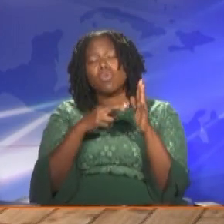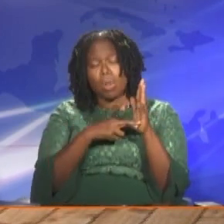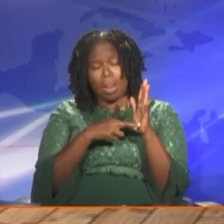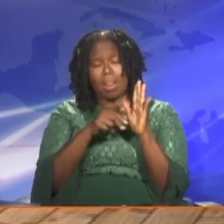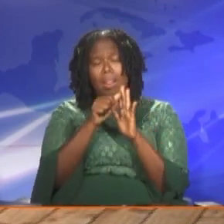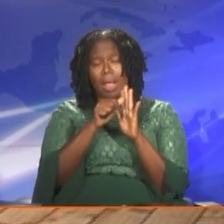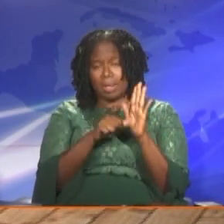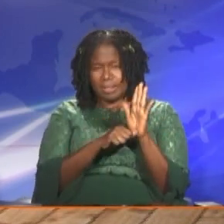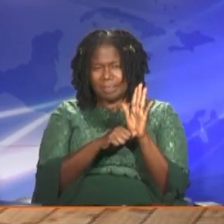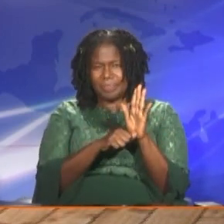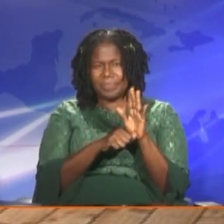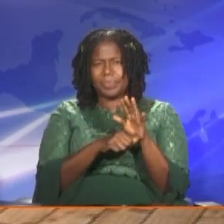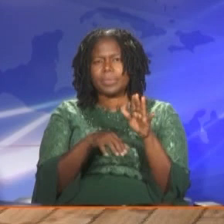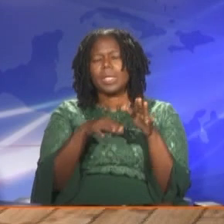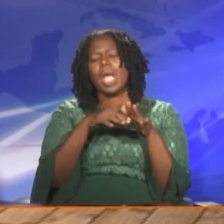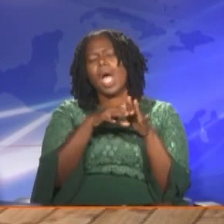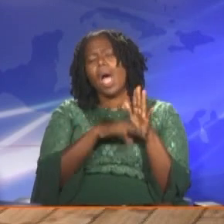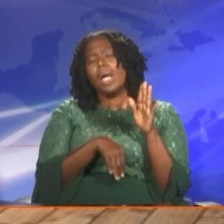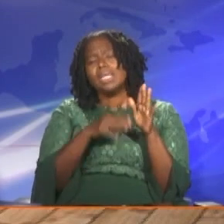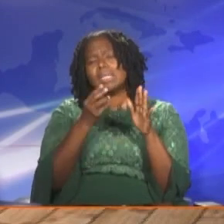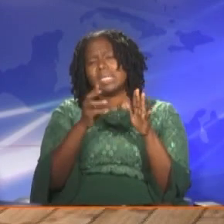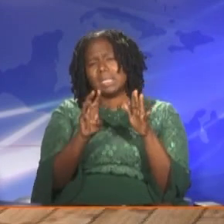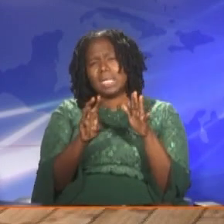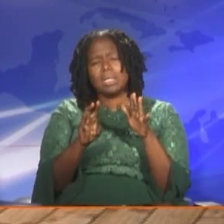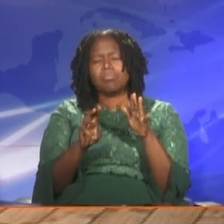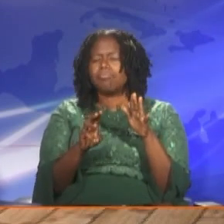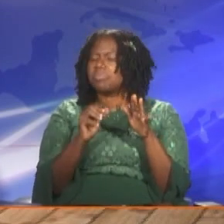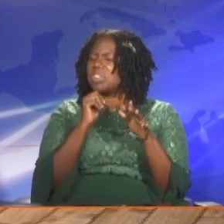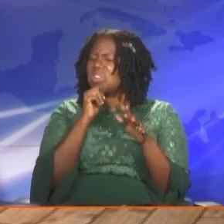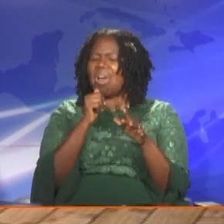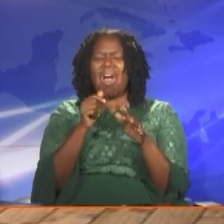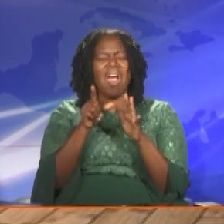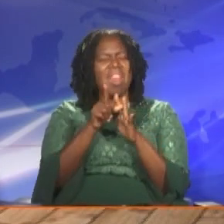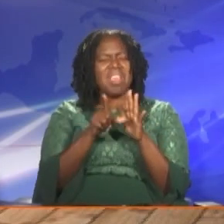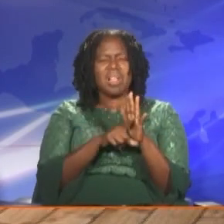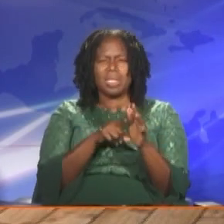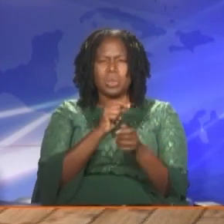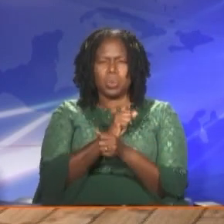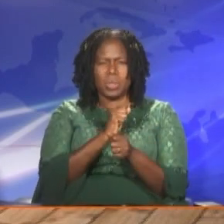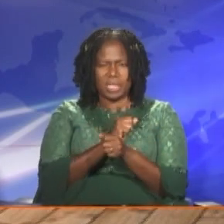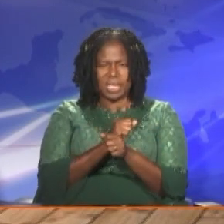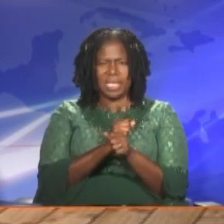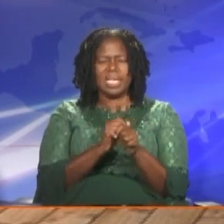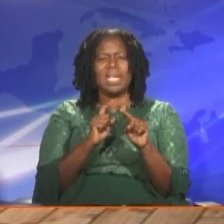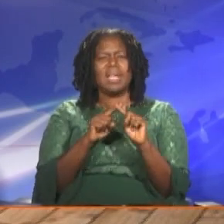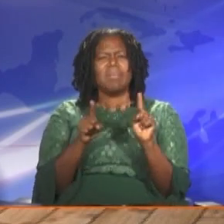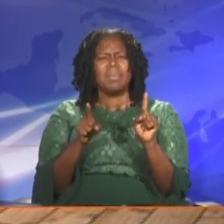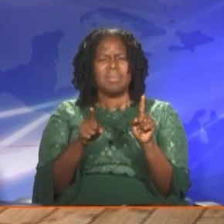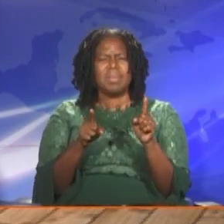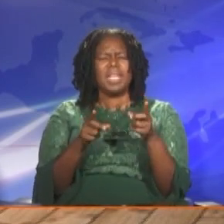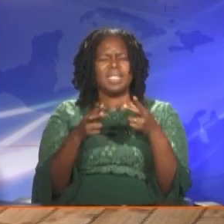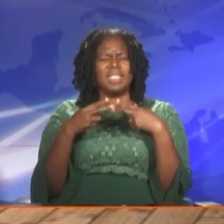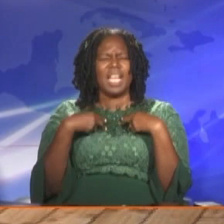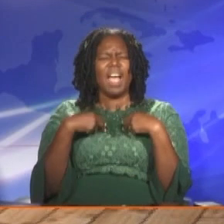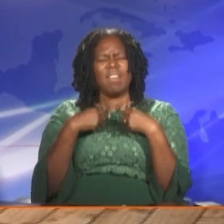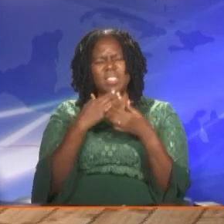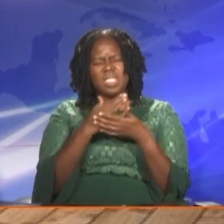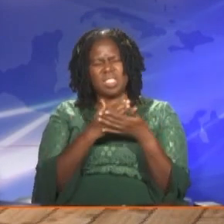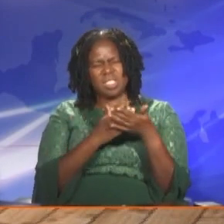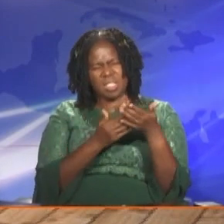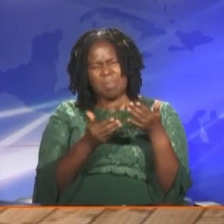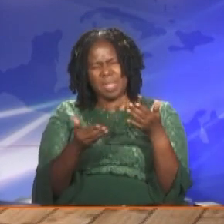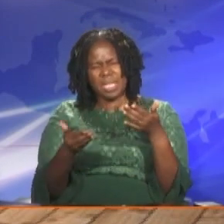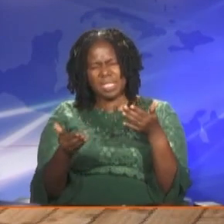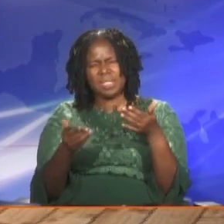Under 16, it's considered illegal. However, there are some exceptions to the legislation in terms of a child under the age of 16 working.